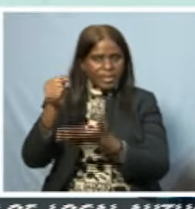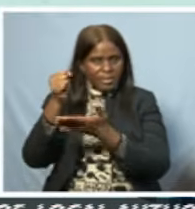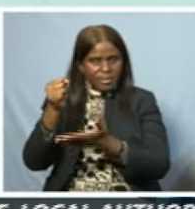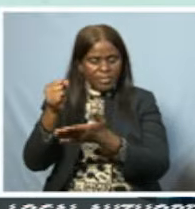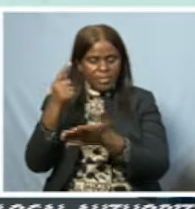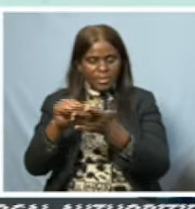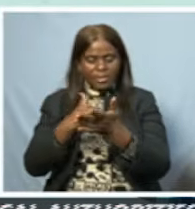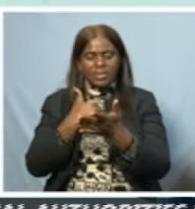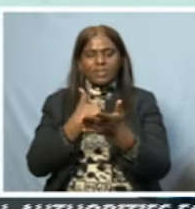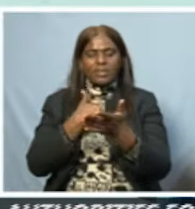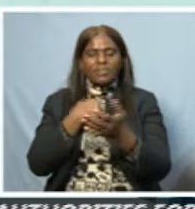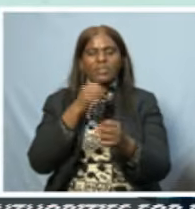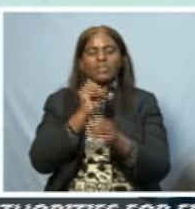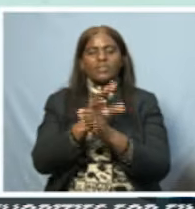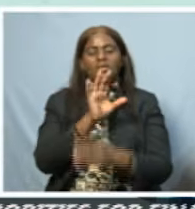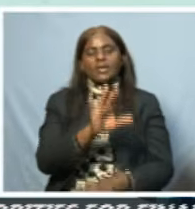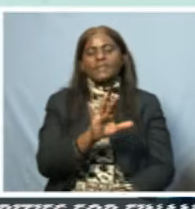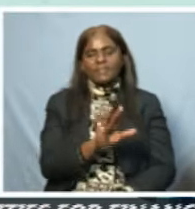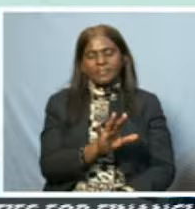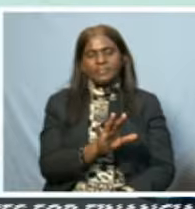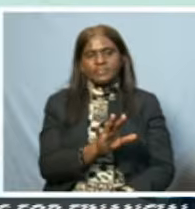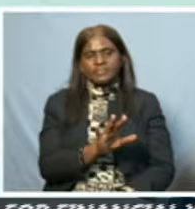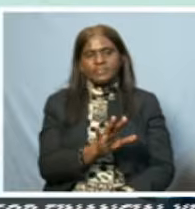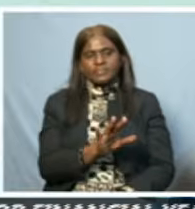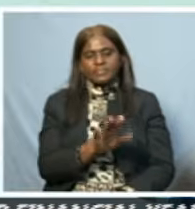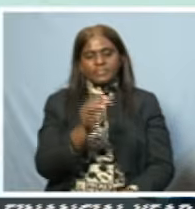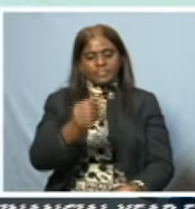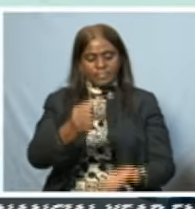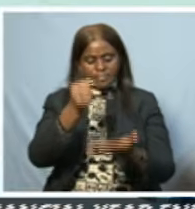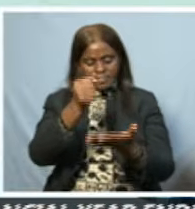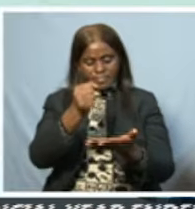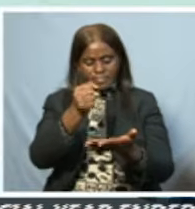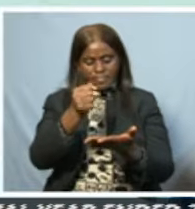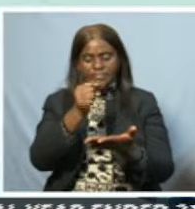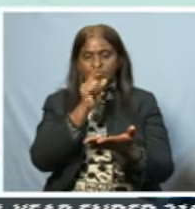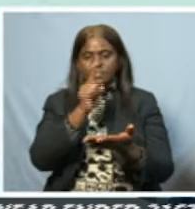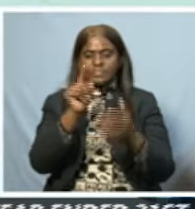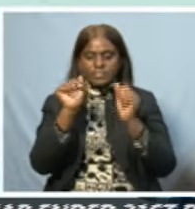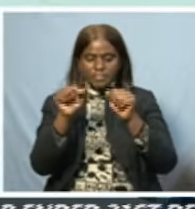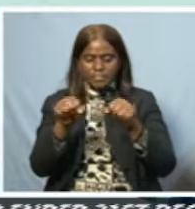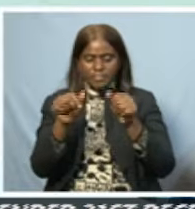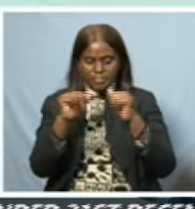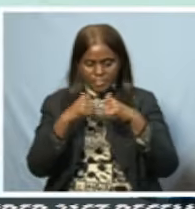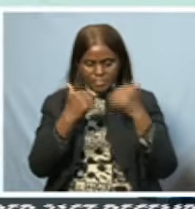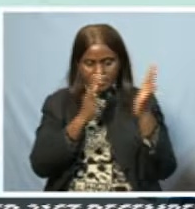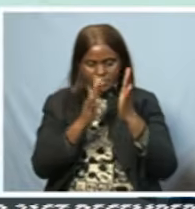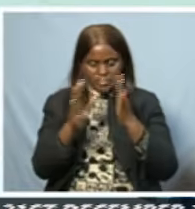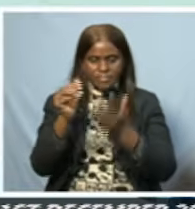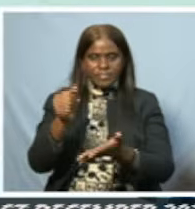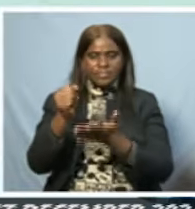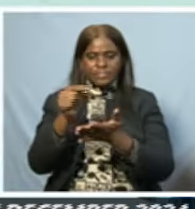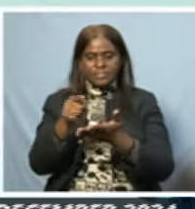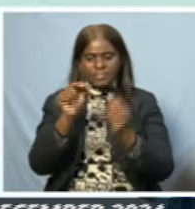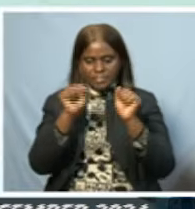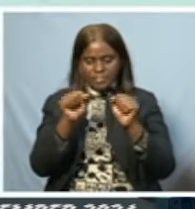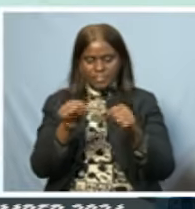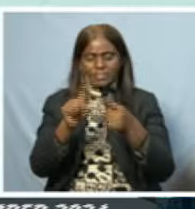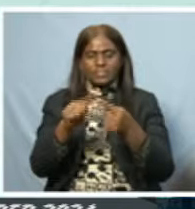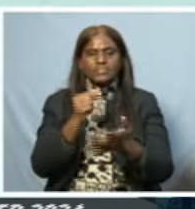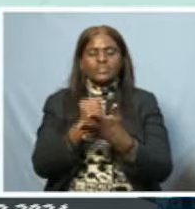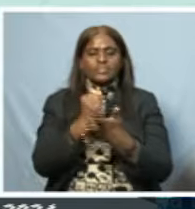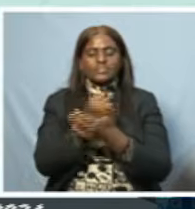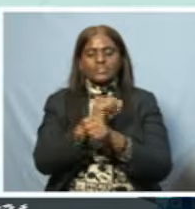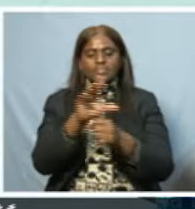that we have available. Our budget is able, we've planned that our budget is able to absorb